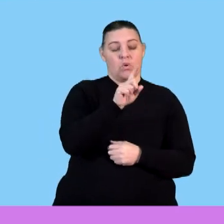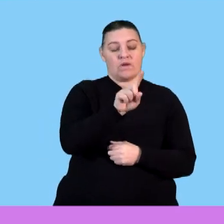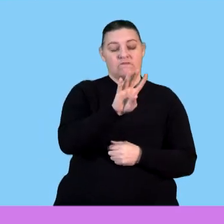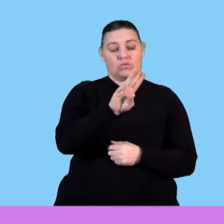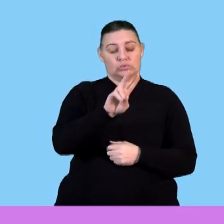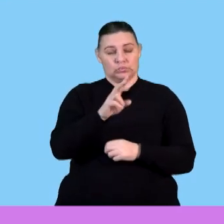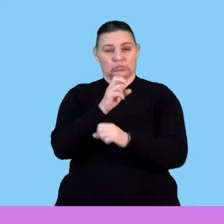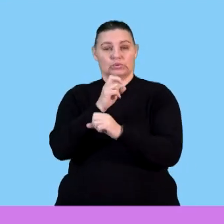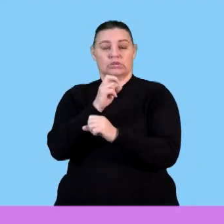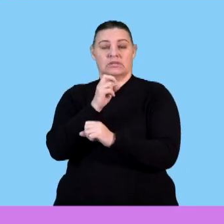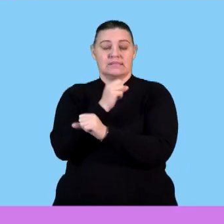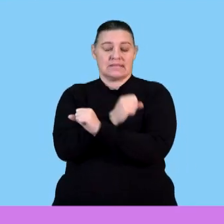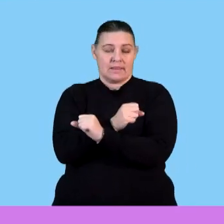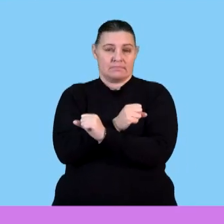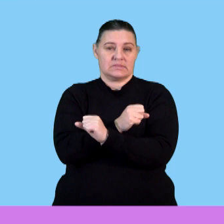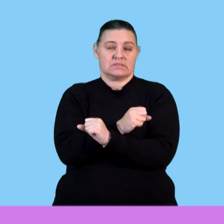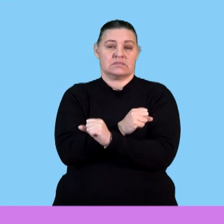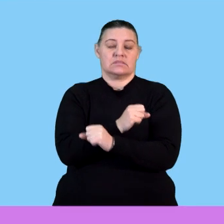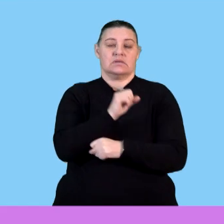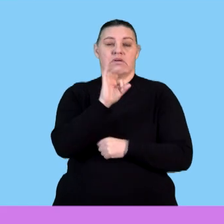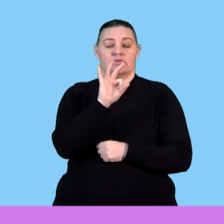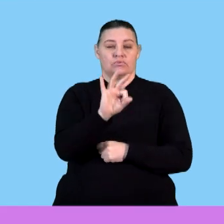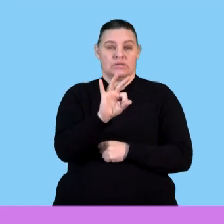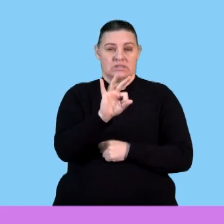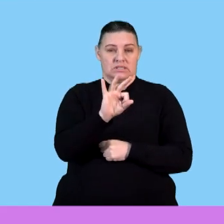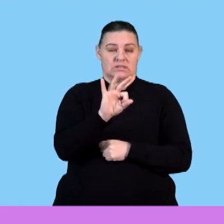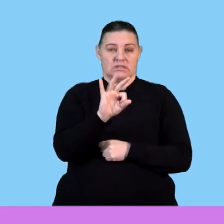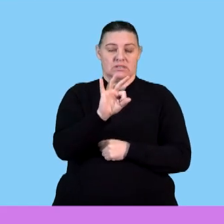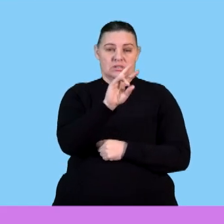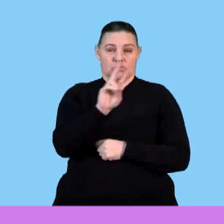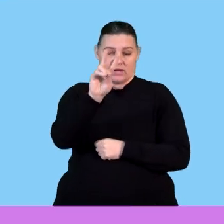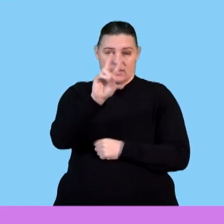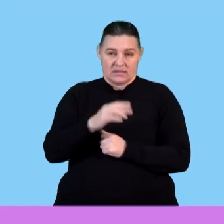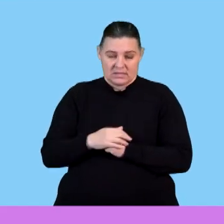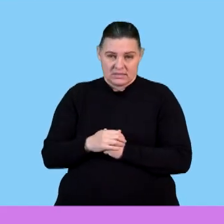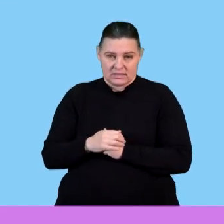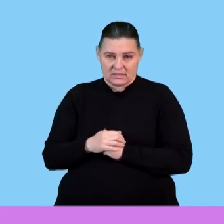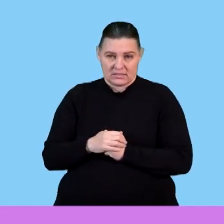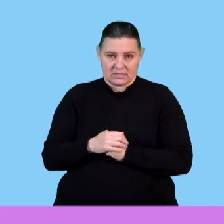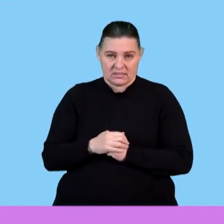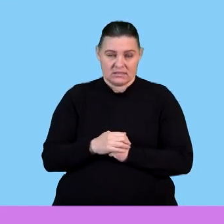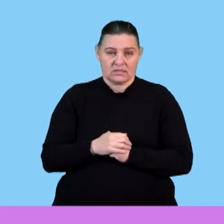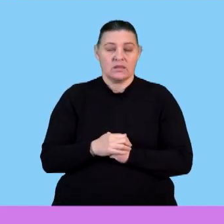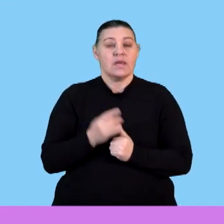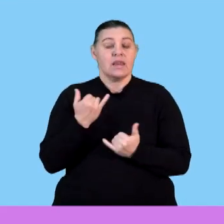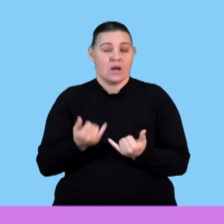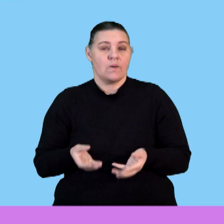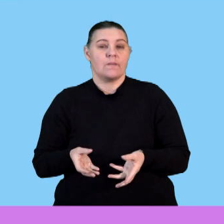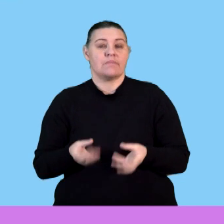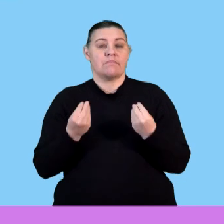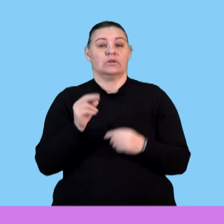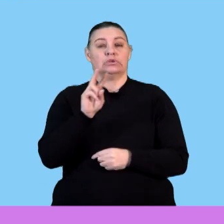formula. And we realize we're dealing with full circles. So we'll use the full formula. Area